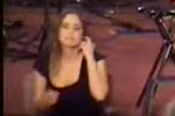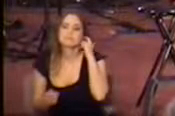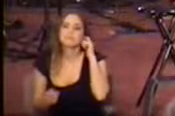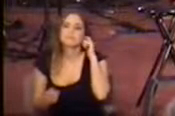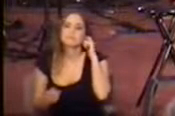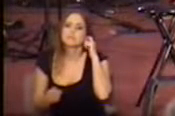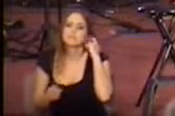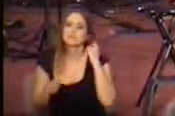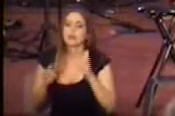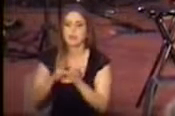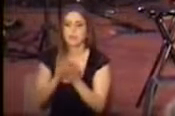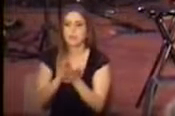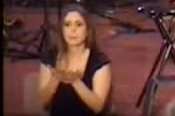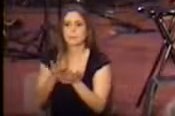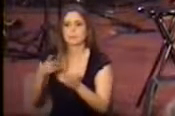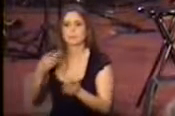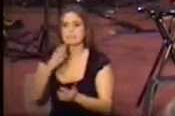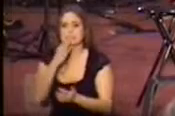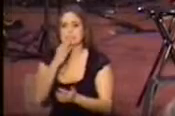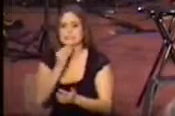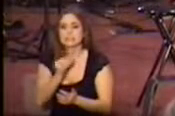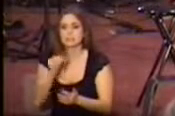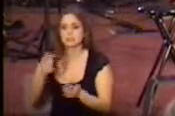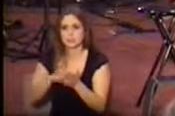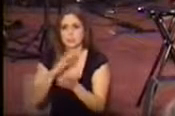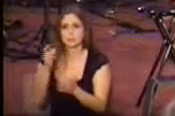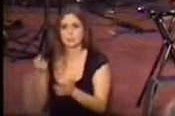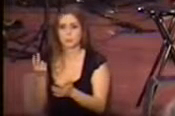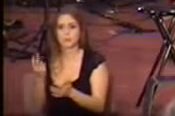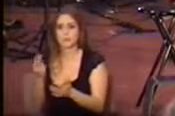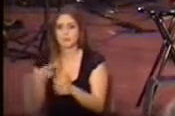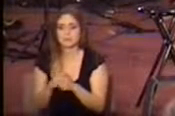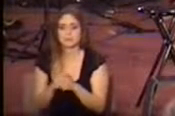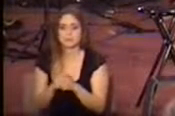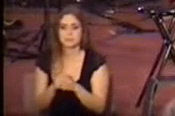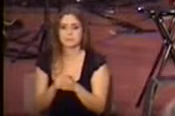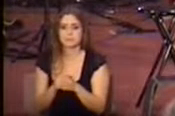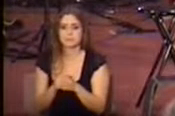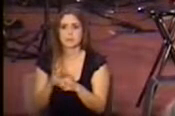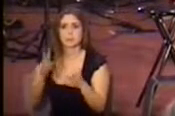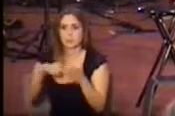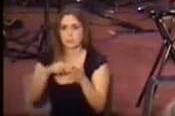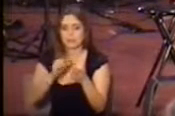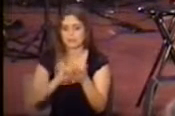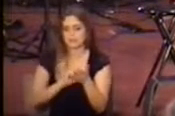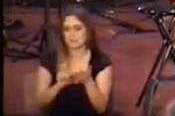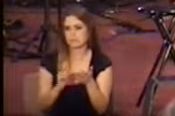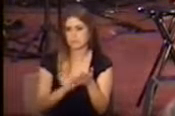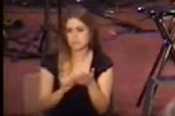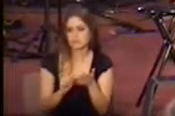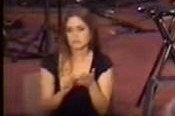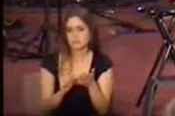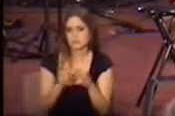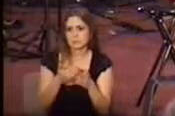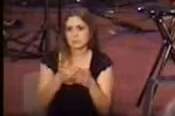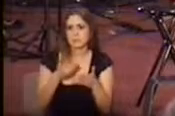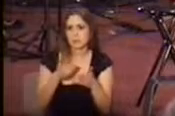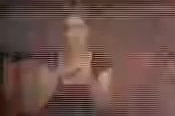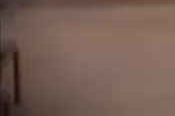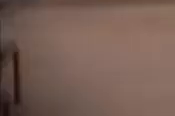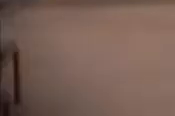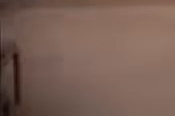to Hebrews chapter 12, I want to read a couple of verses as we go to our communion time. If the men want to go ahead and get